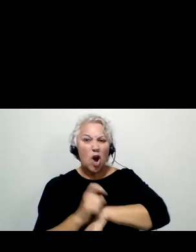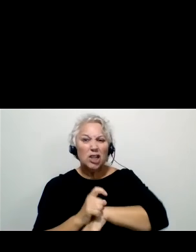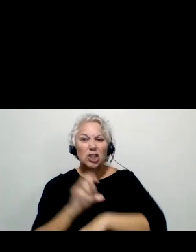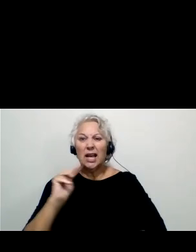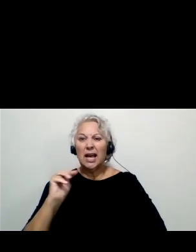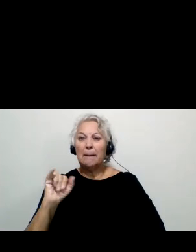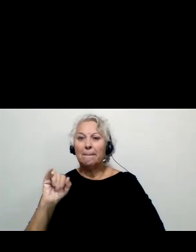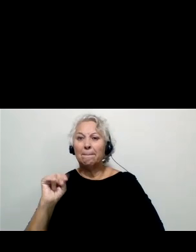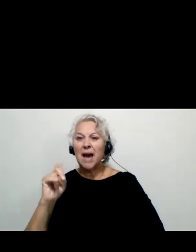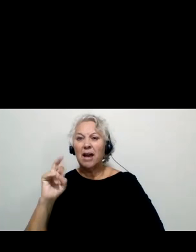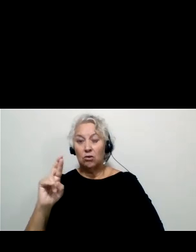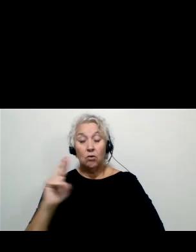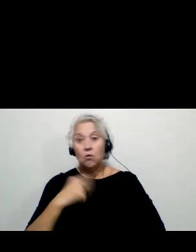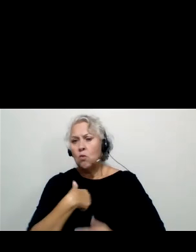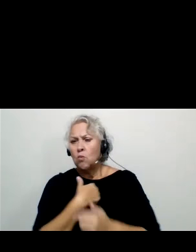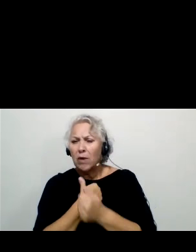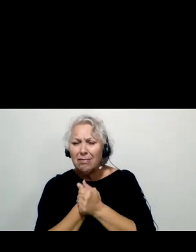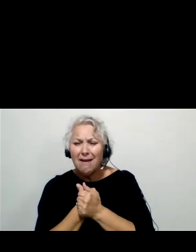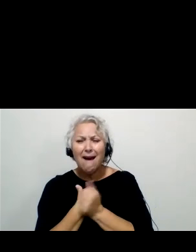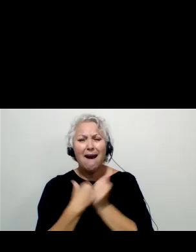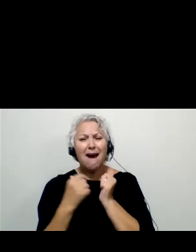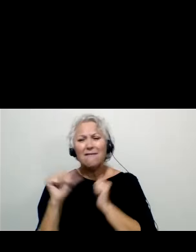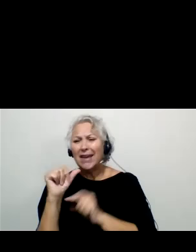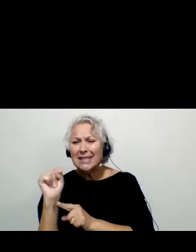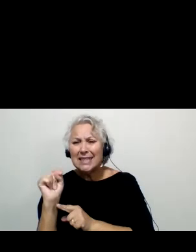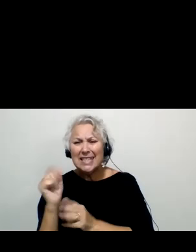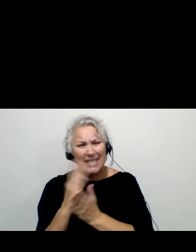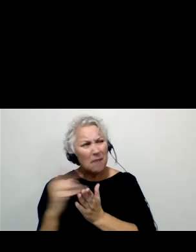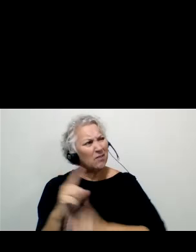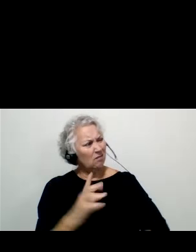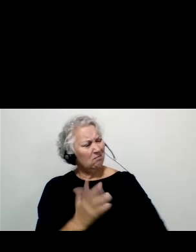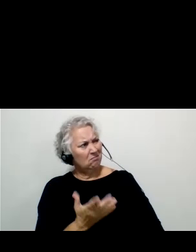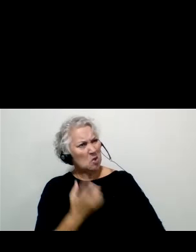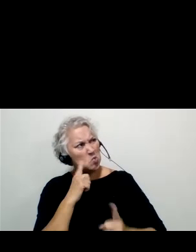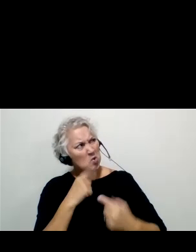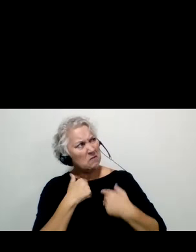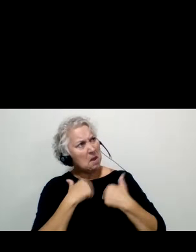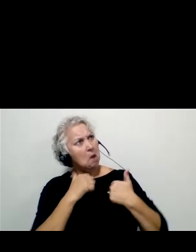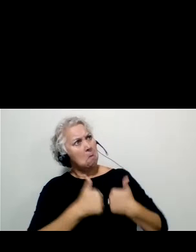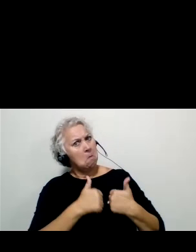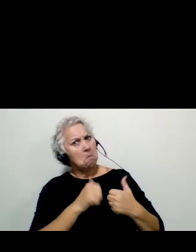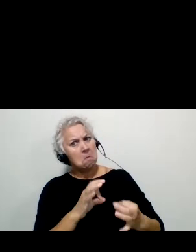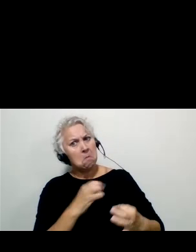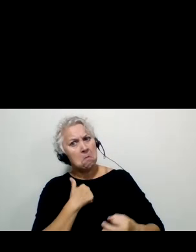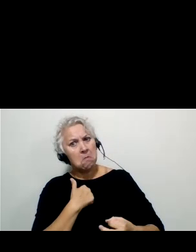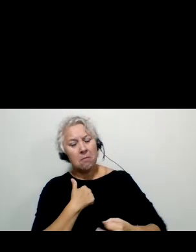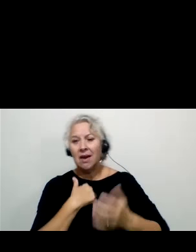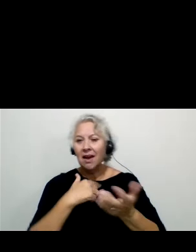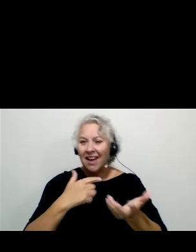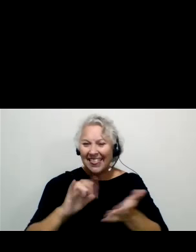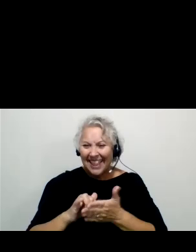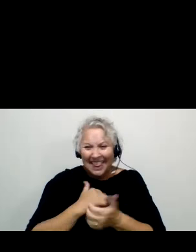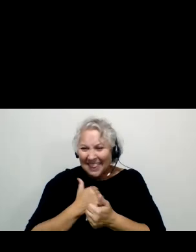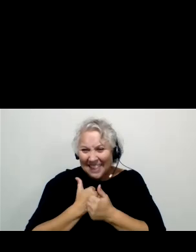So what I love about assistive technology is, can't some of you go, well, that might work for me too? And so that's what I love, again,